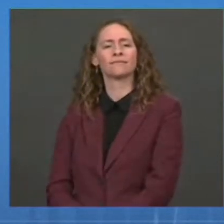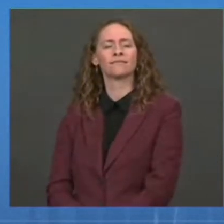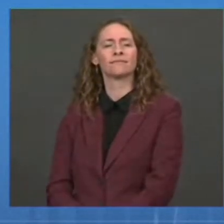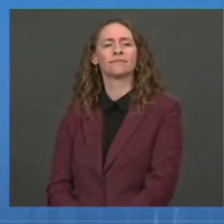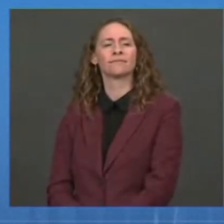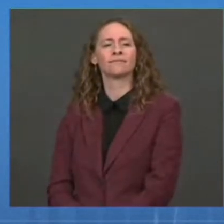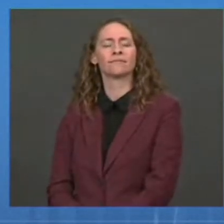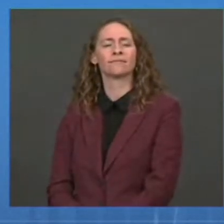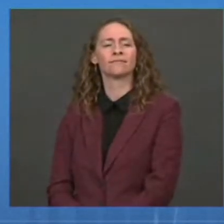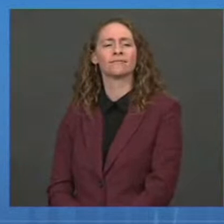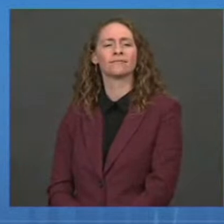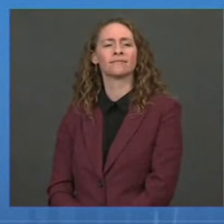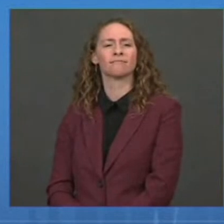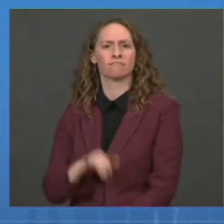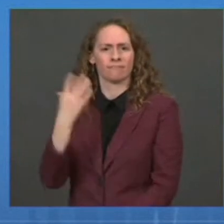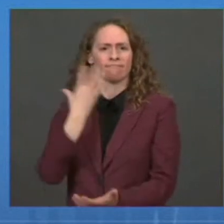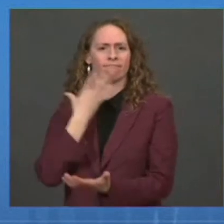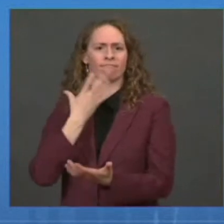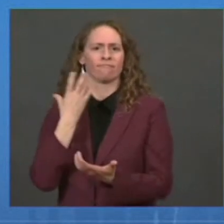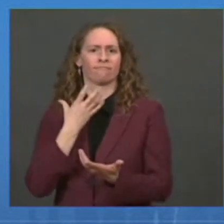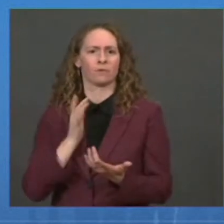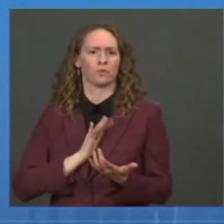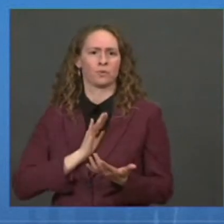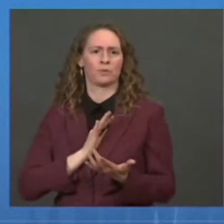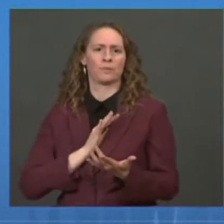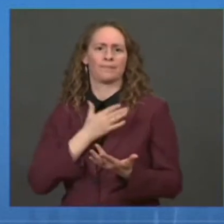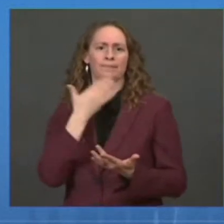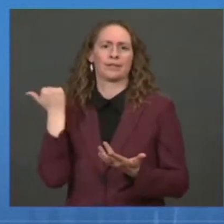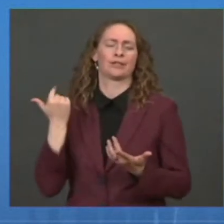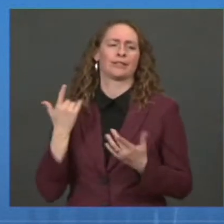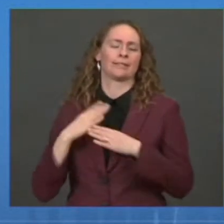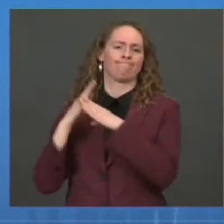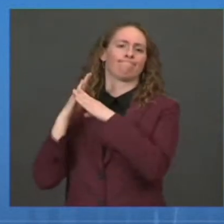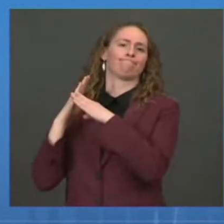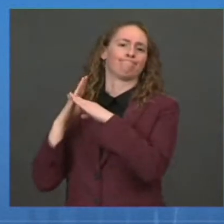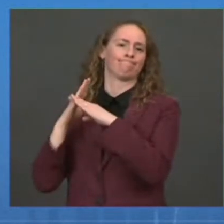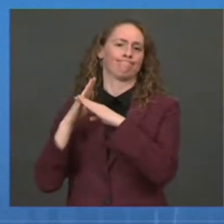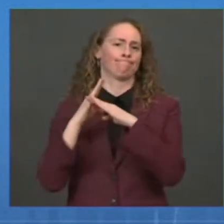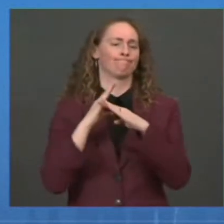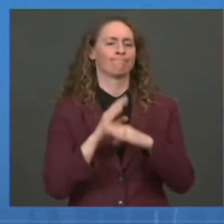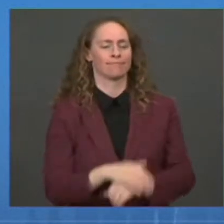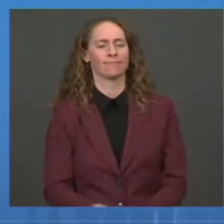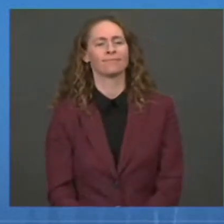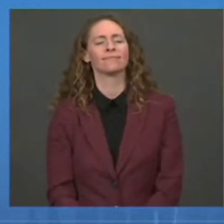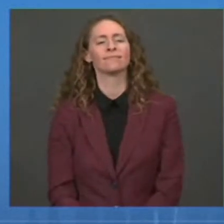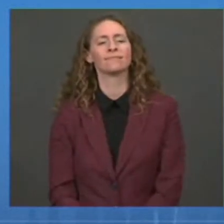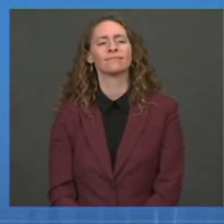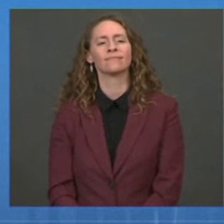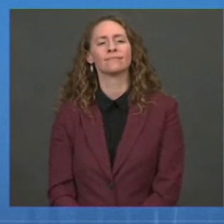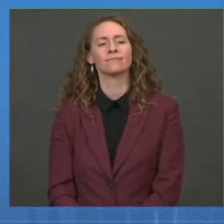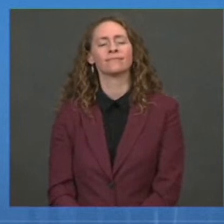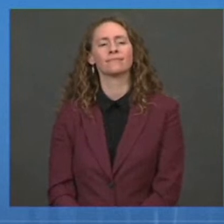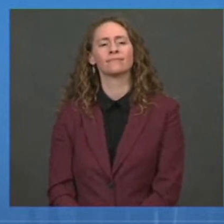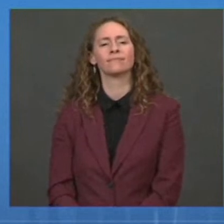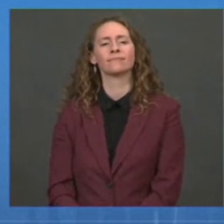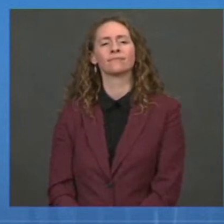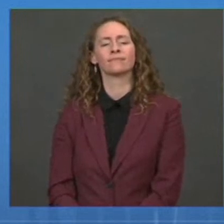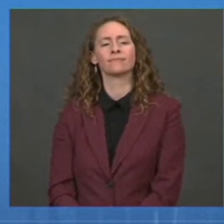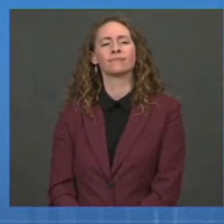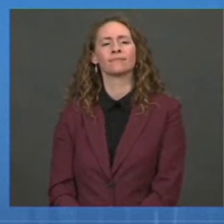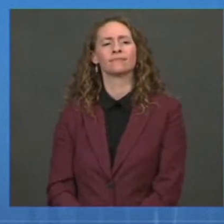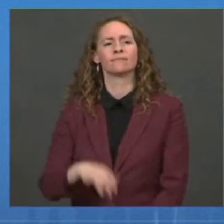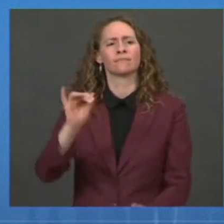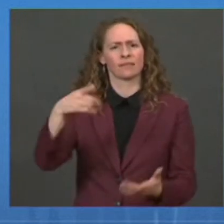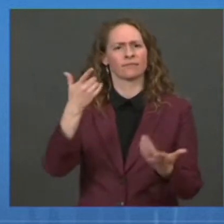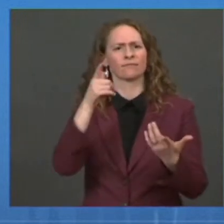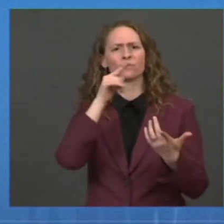dose. And this is reflected also in individuals greater than 65, as shown on the right-hand part of the slide. Next